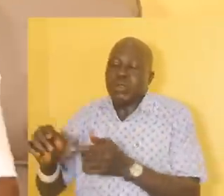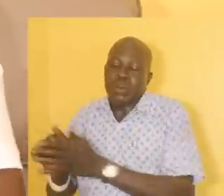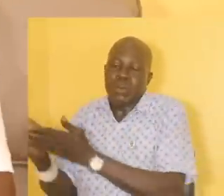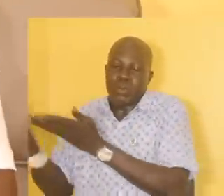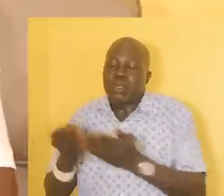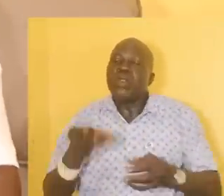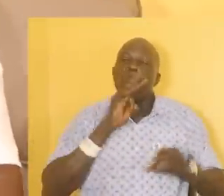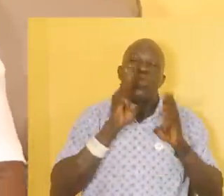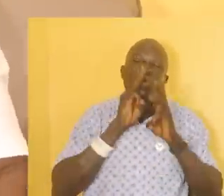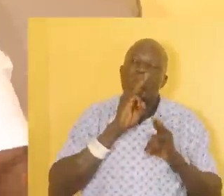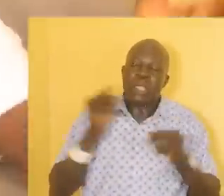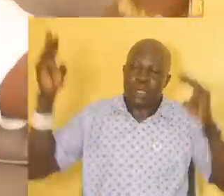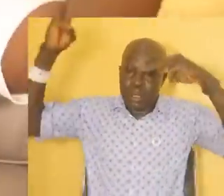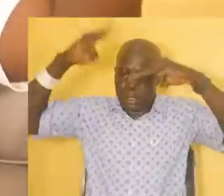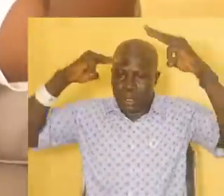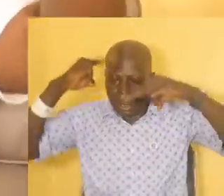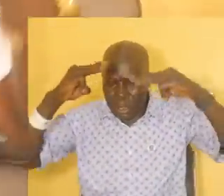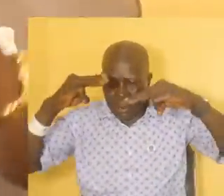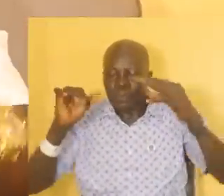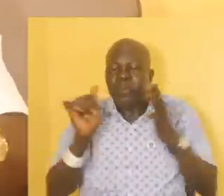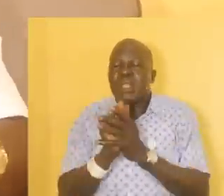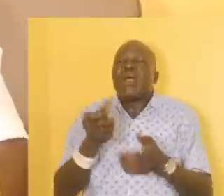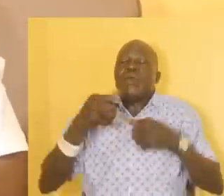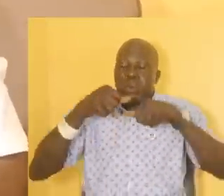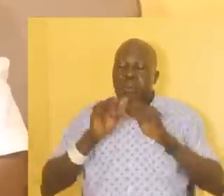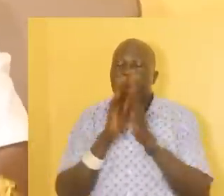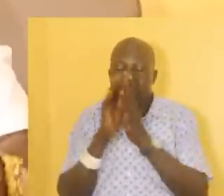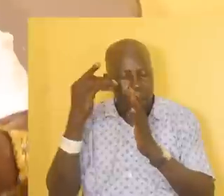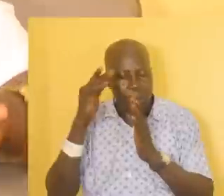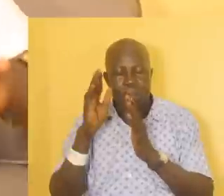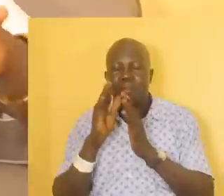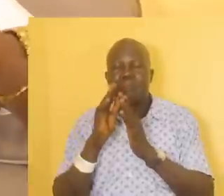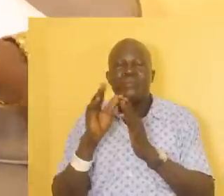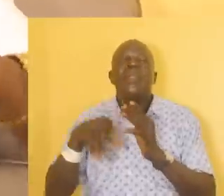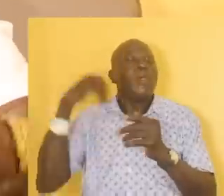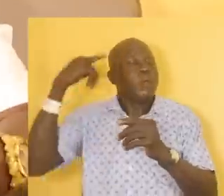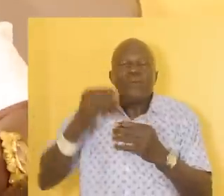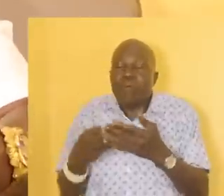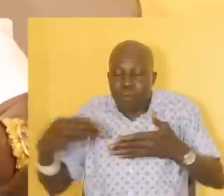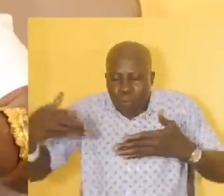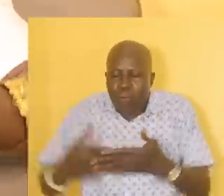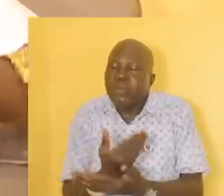why they must put their water inside the dew. I'll be praying.